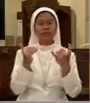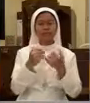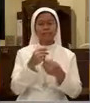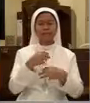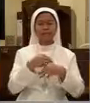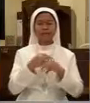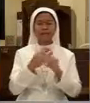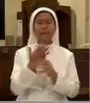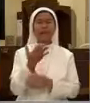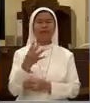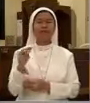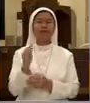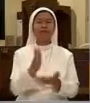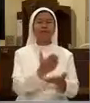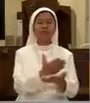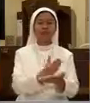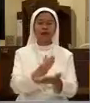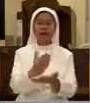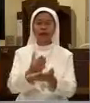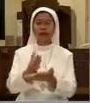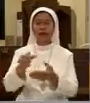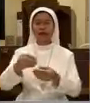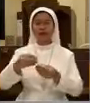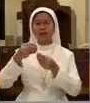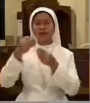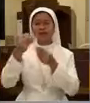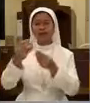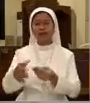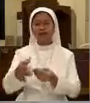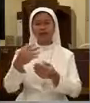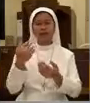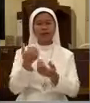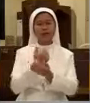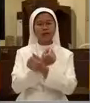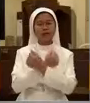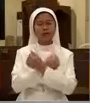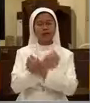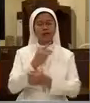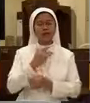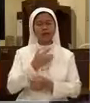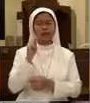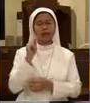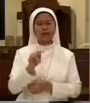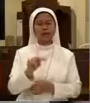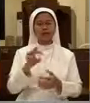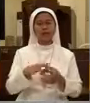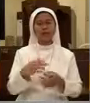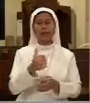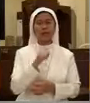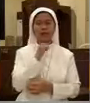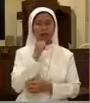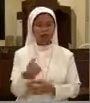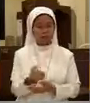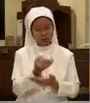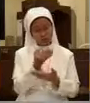makes us share, makes us compassionate, and less